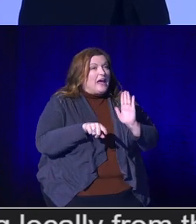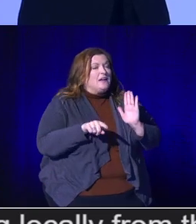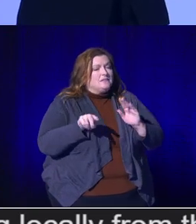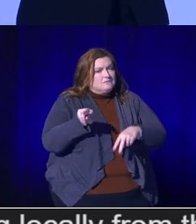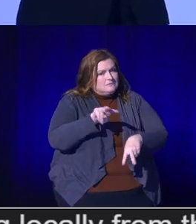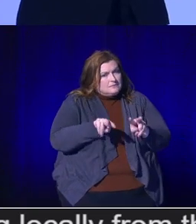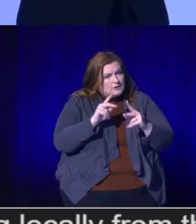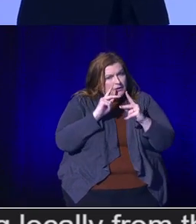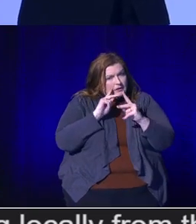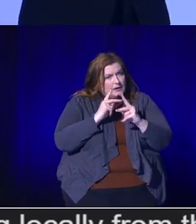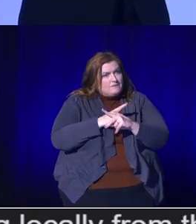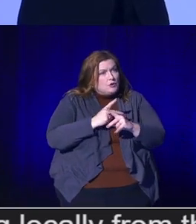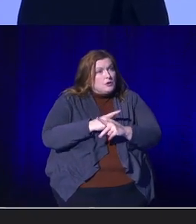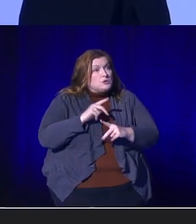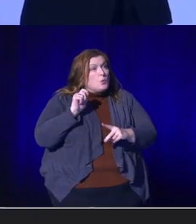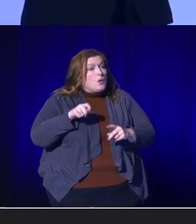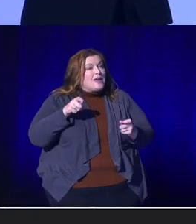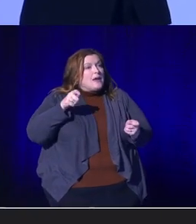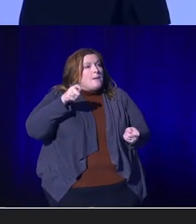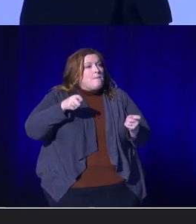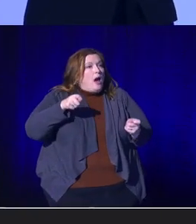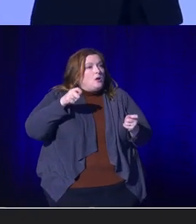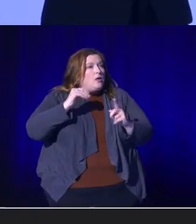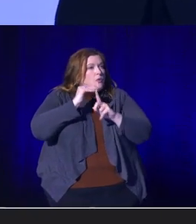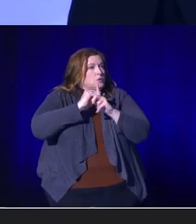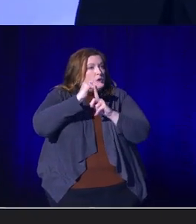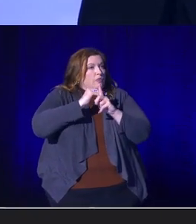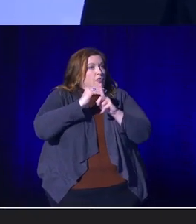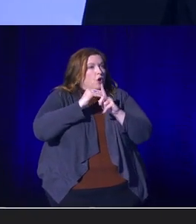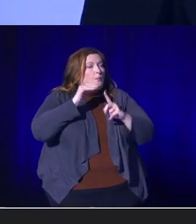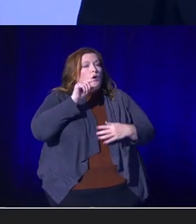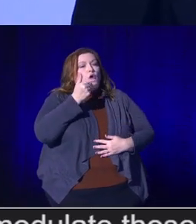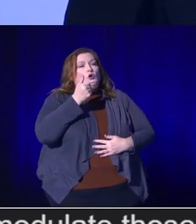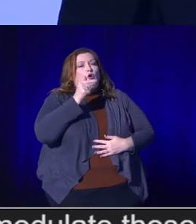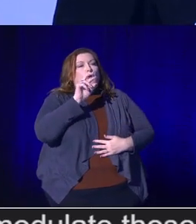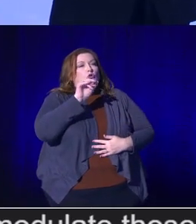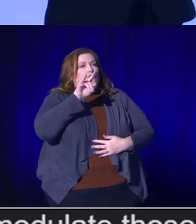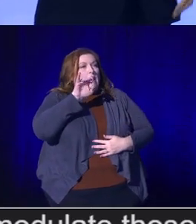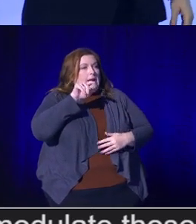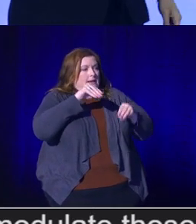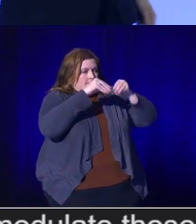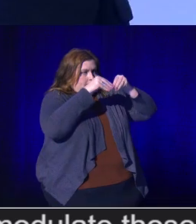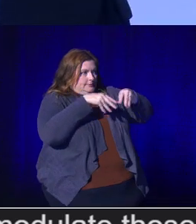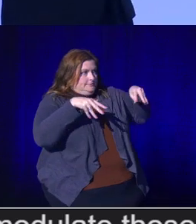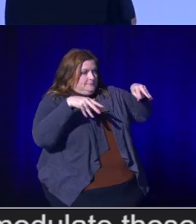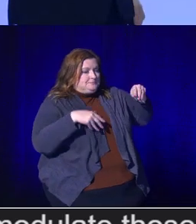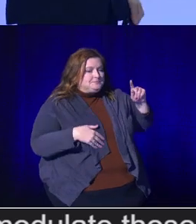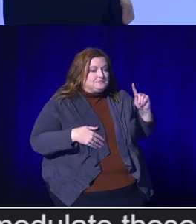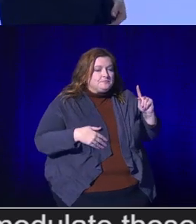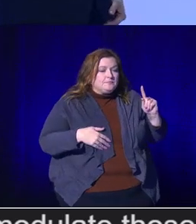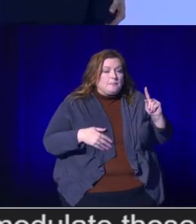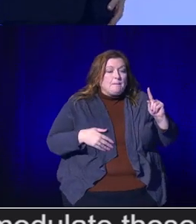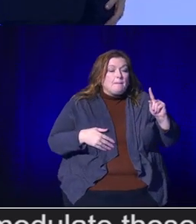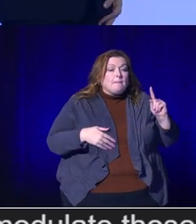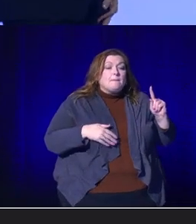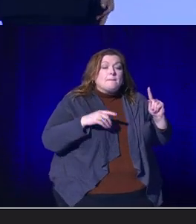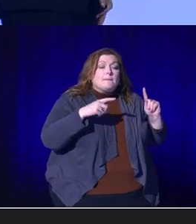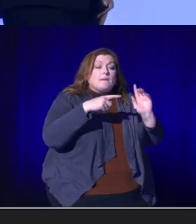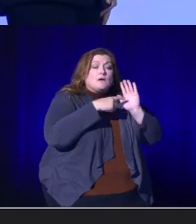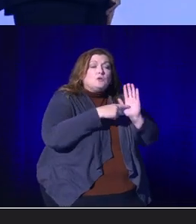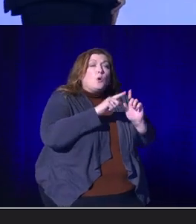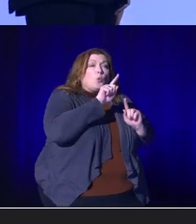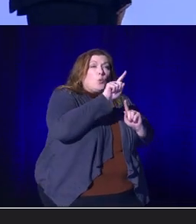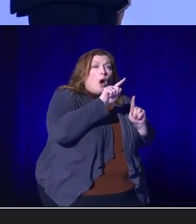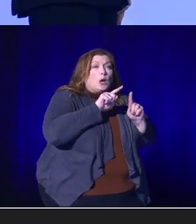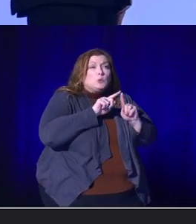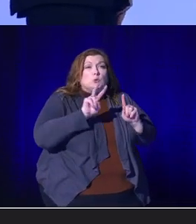where he can modulate those thermal gradients. So I showed you conditions where we had 1 to 2 degrees, and he's developed a unique setup where he